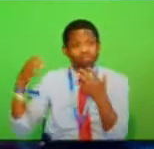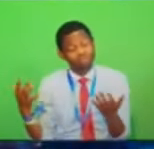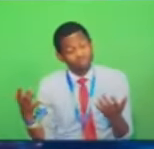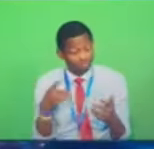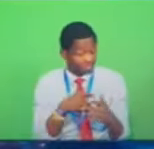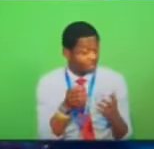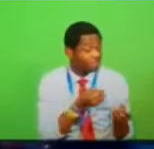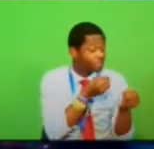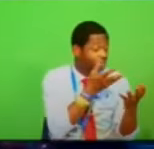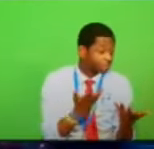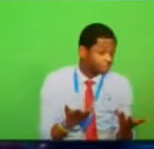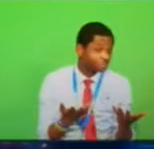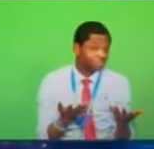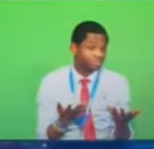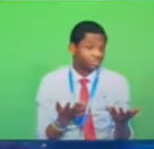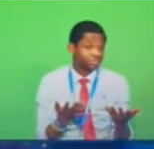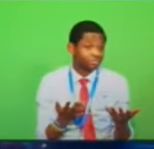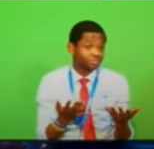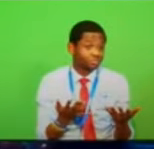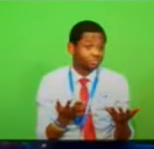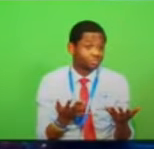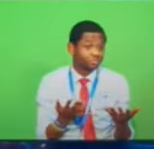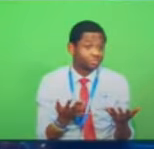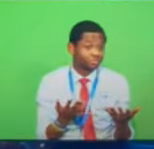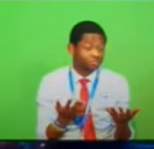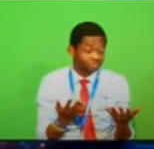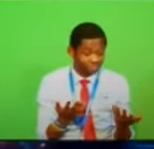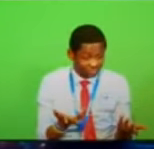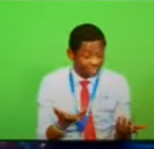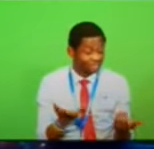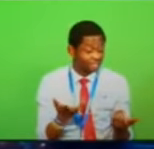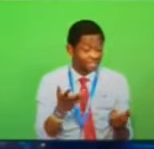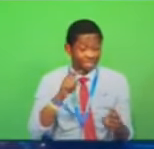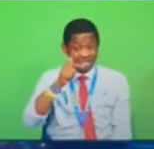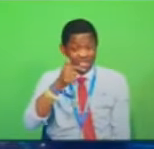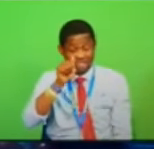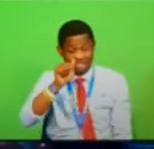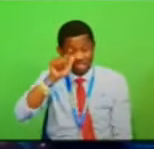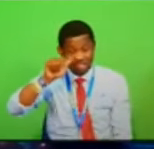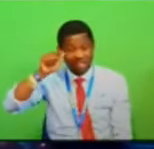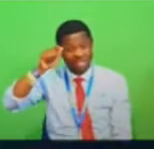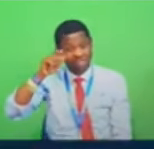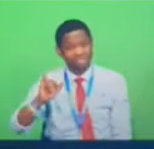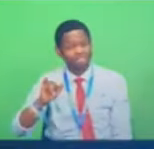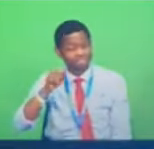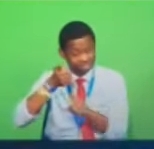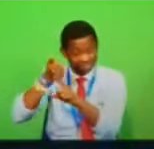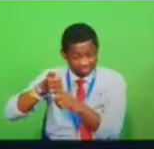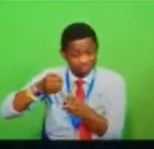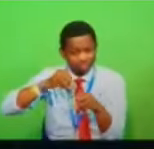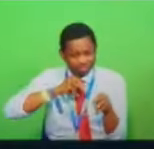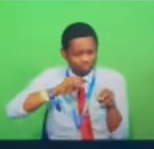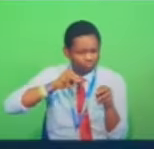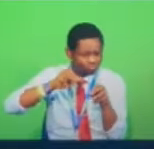your information, there is no galaxy that is static. The Milky Way galaxy itself is flying at a crazy speed of